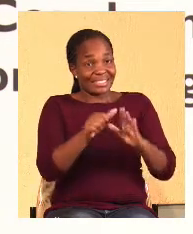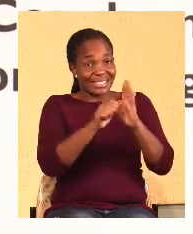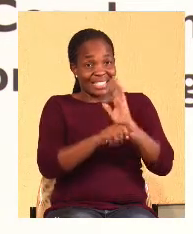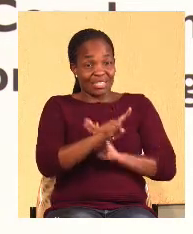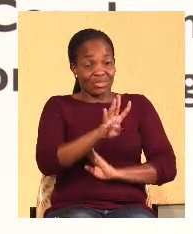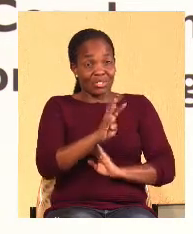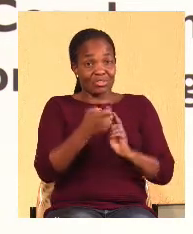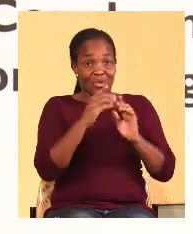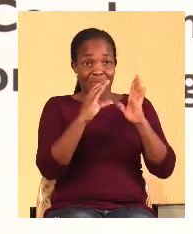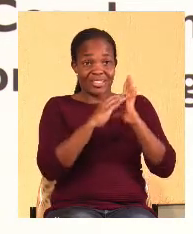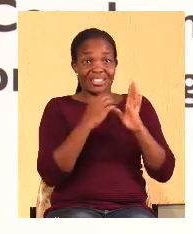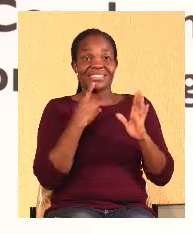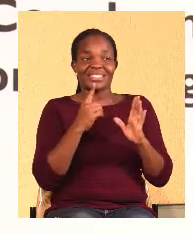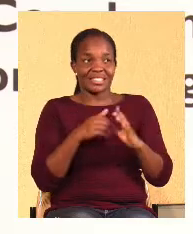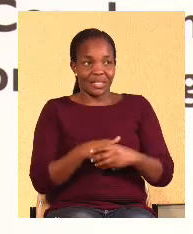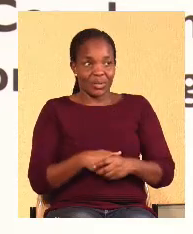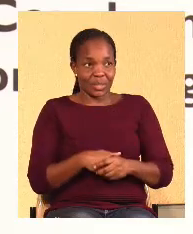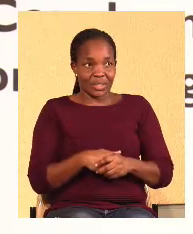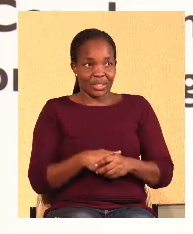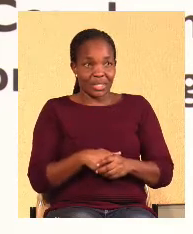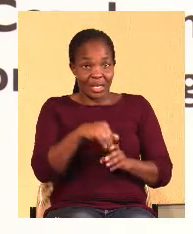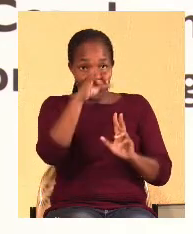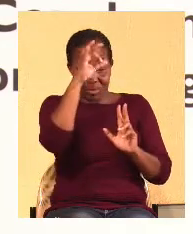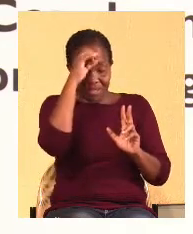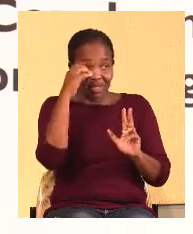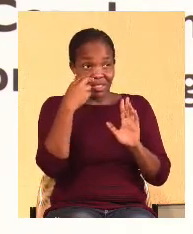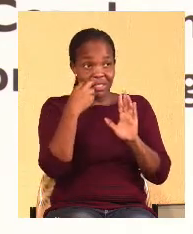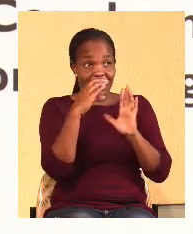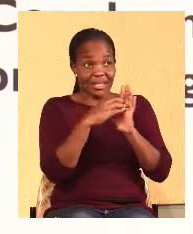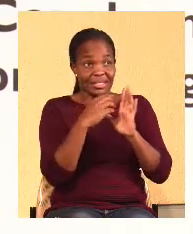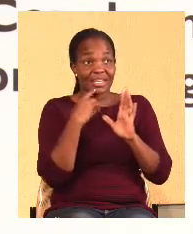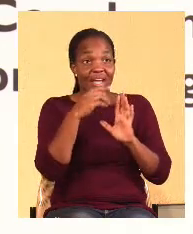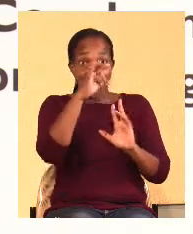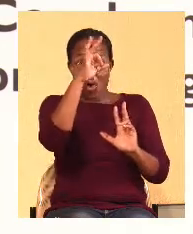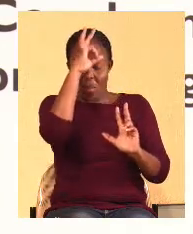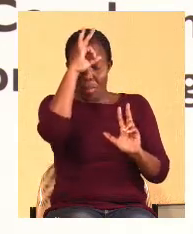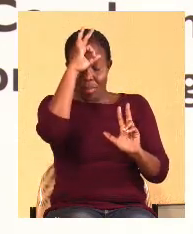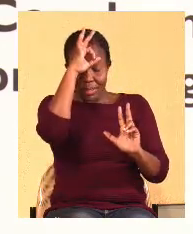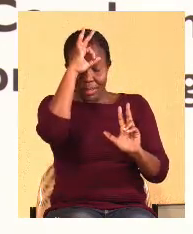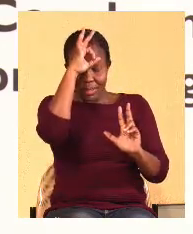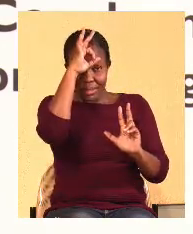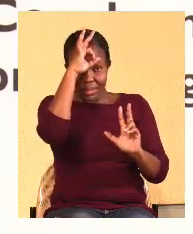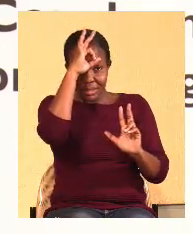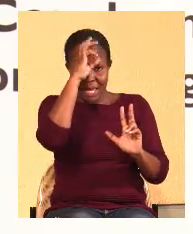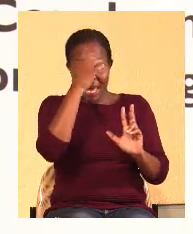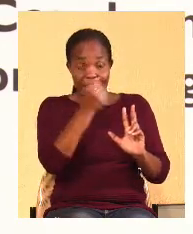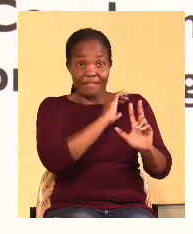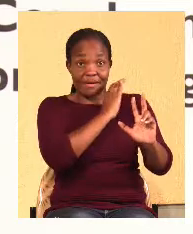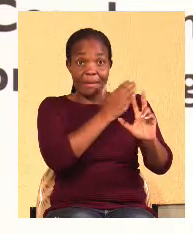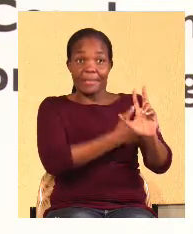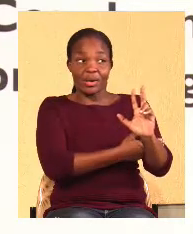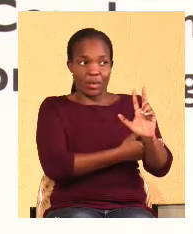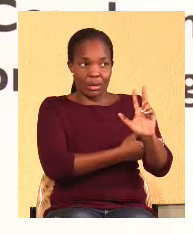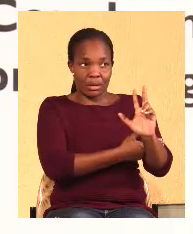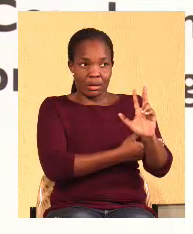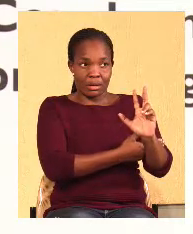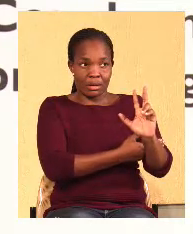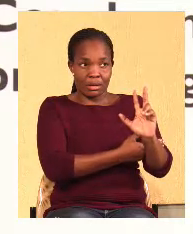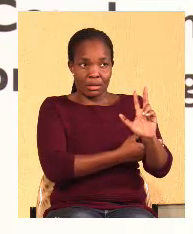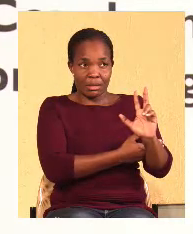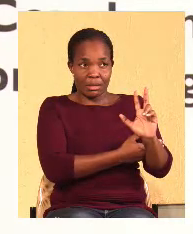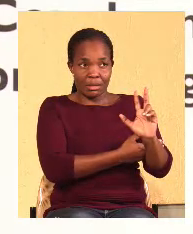actually says, without a warrant, a peace officer, which is a police officer, is entitled